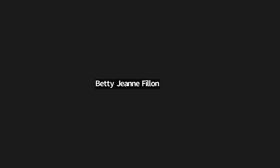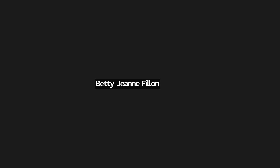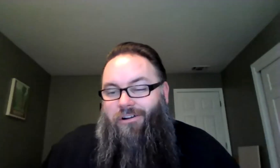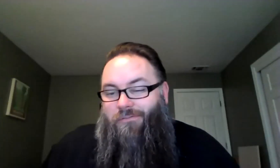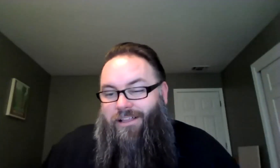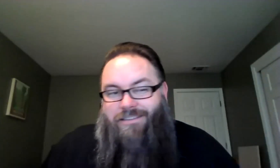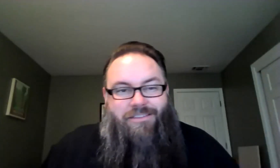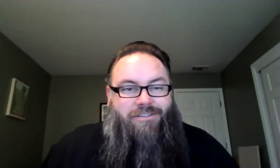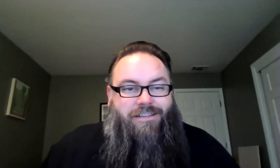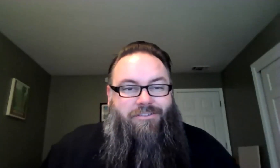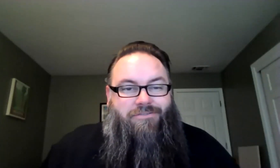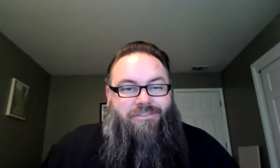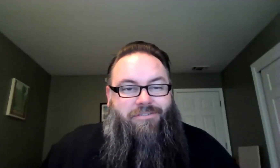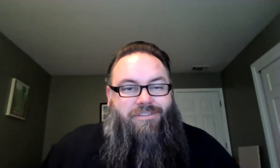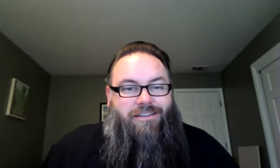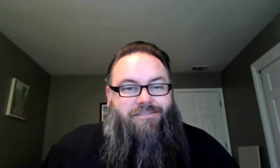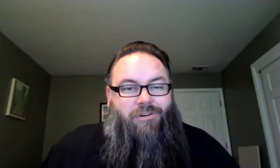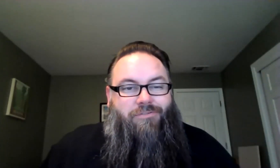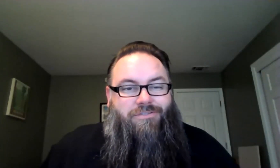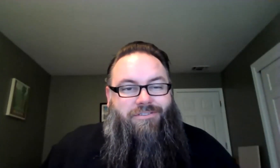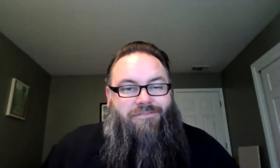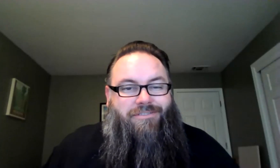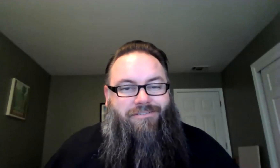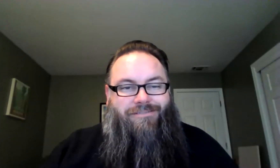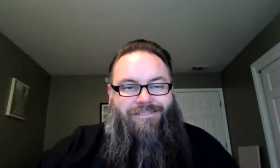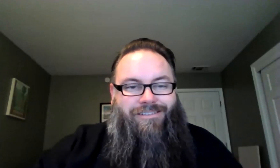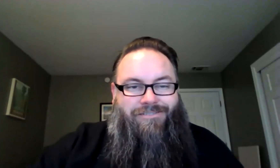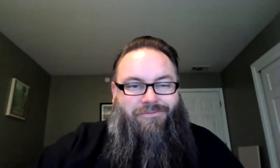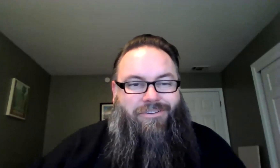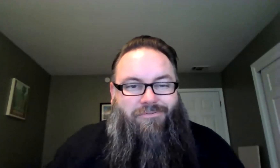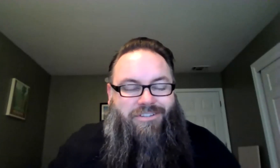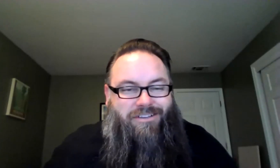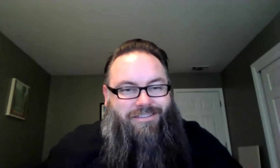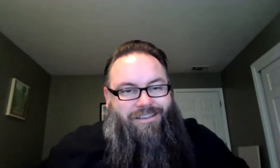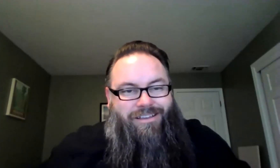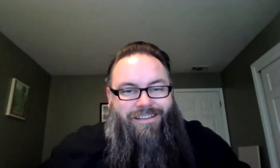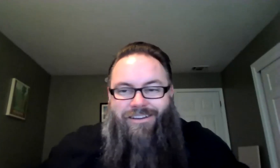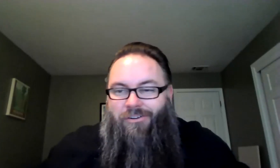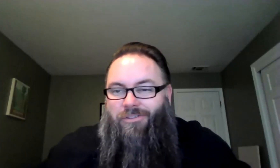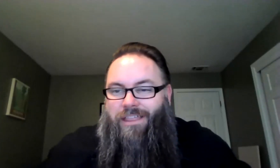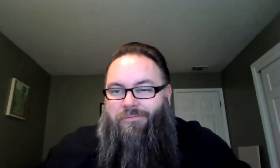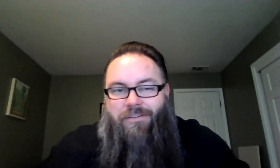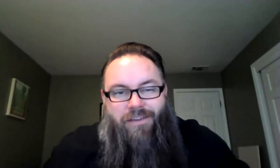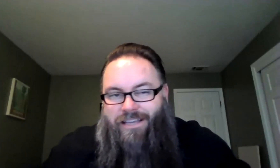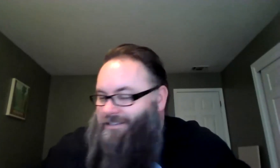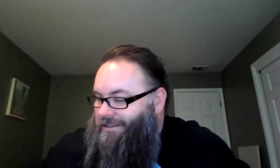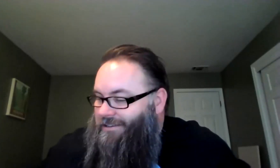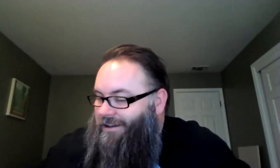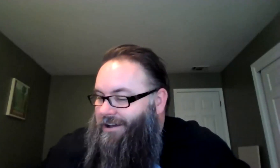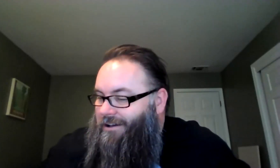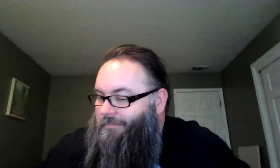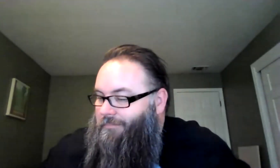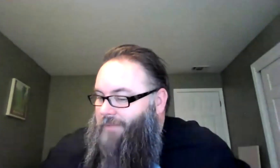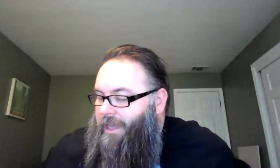about it strong for the last 13 years or so, 10, 12 years or so. So we shall see. Oh, that would be